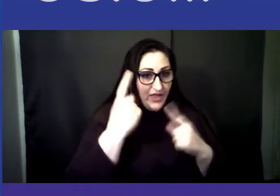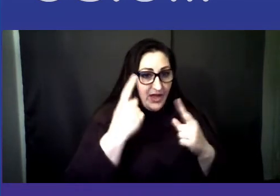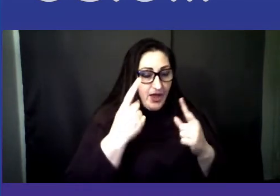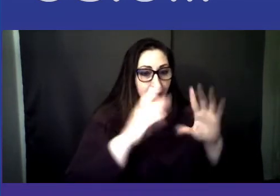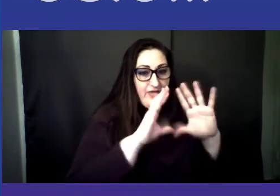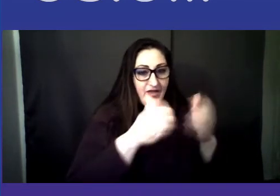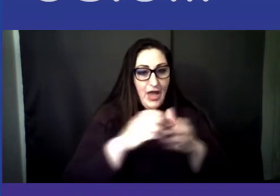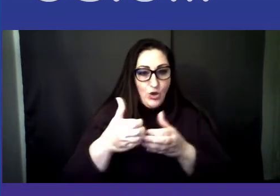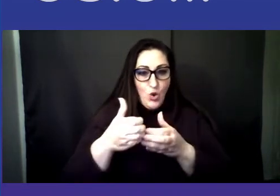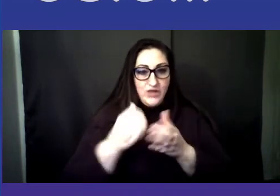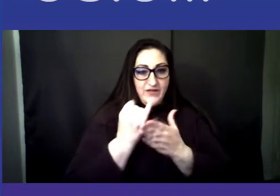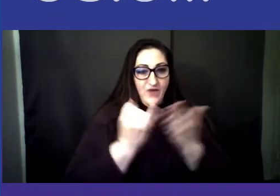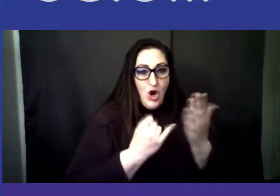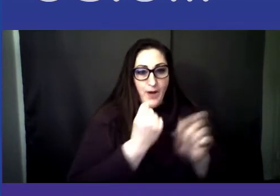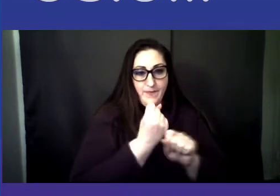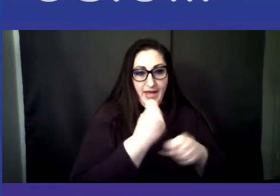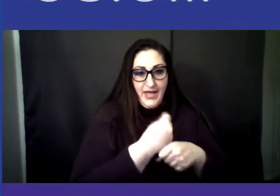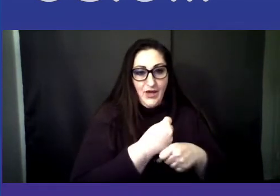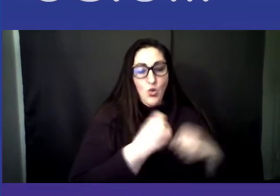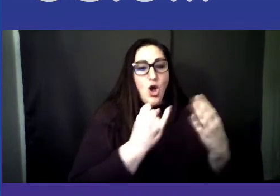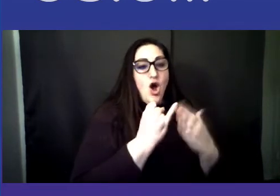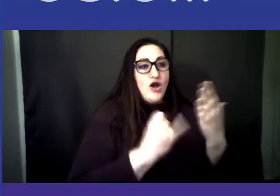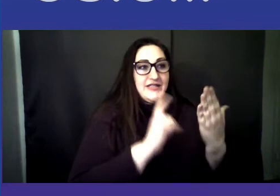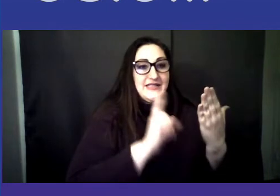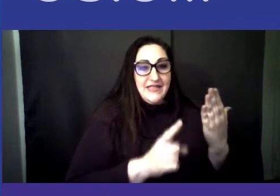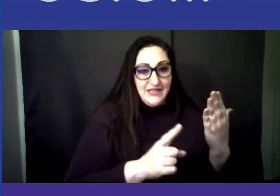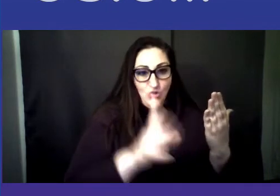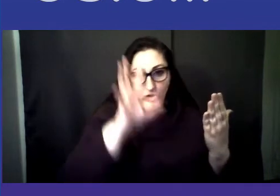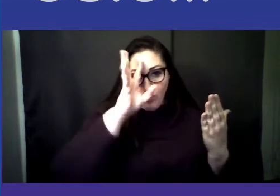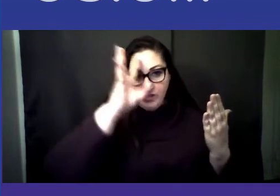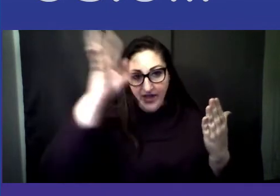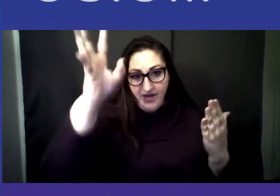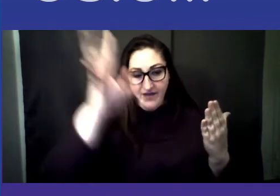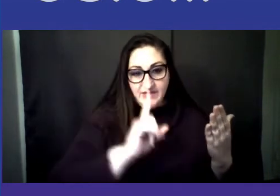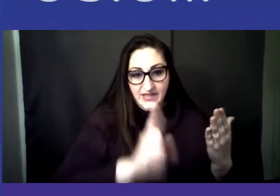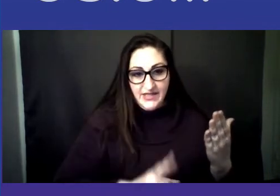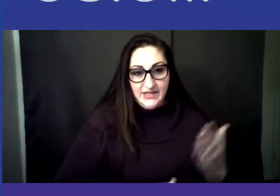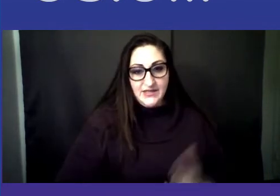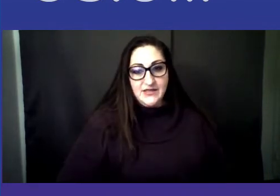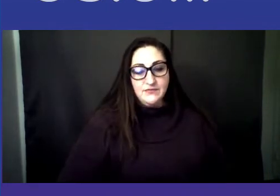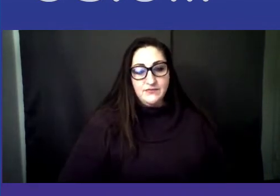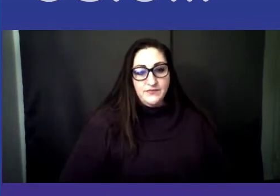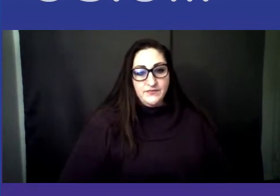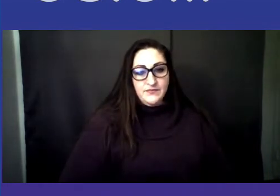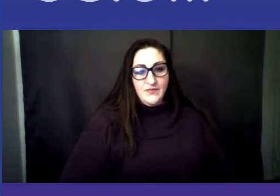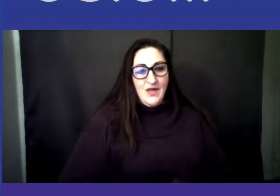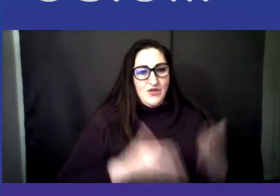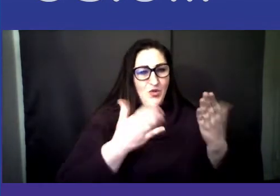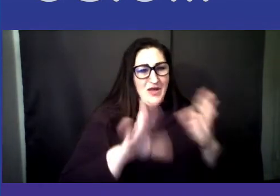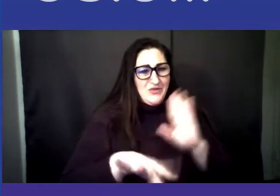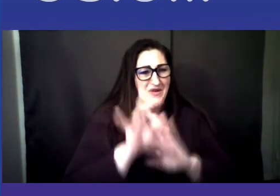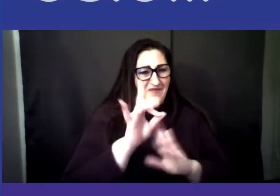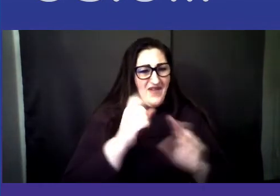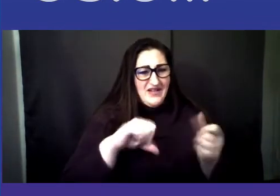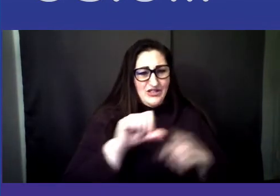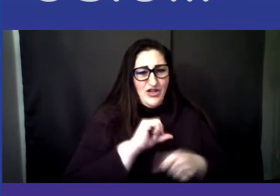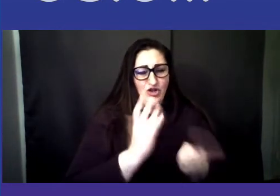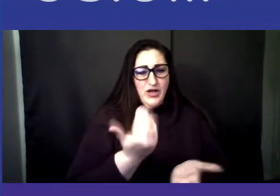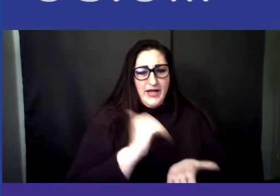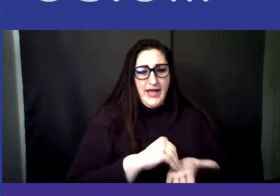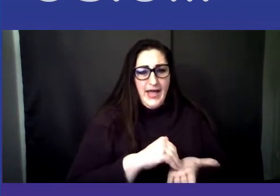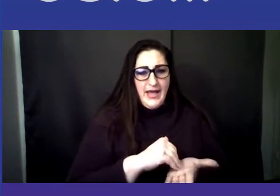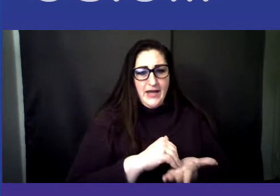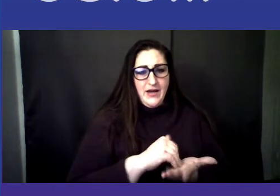or of what artist is or creativity is. And so I think that these ways in which we can find each other again and lovingly check in,